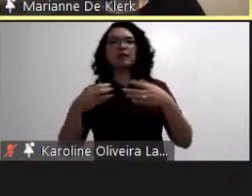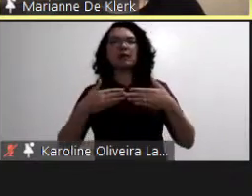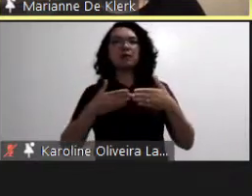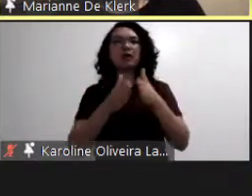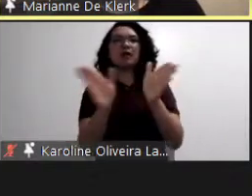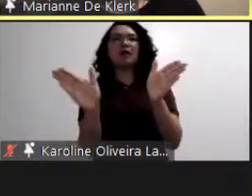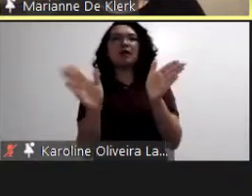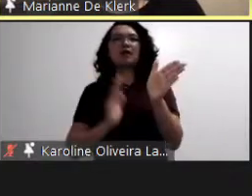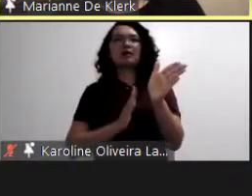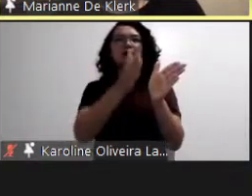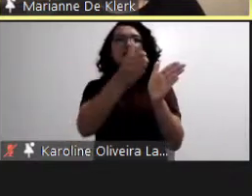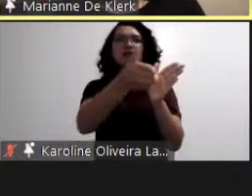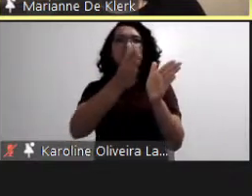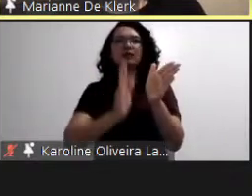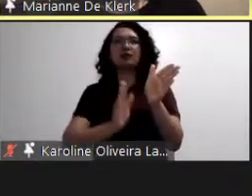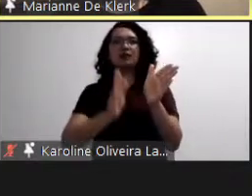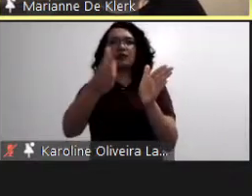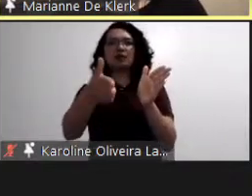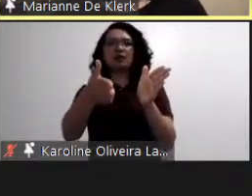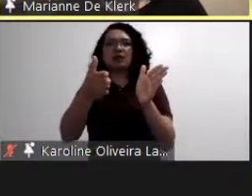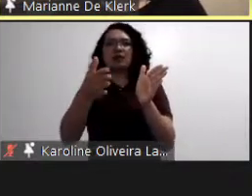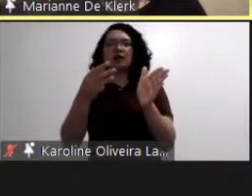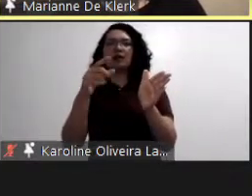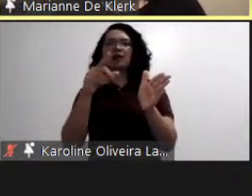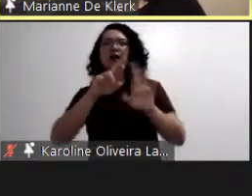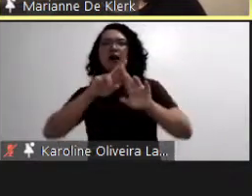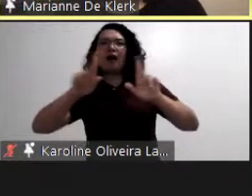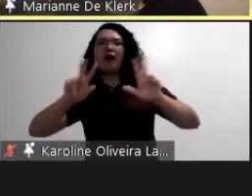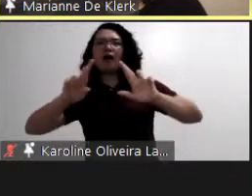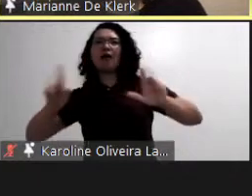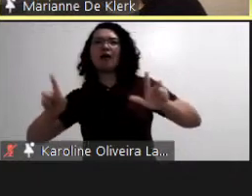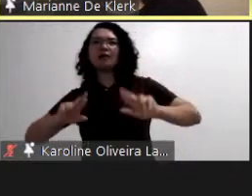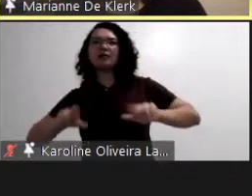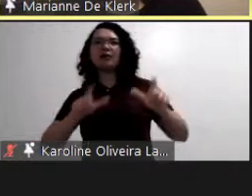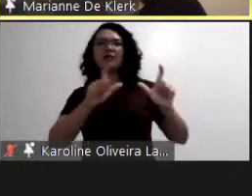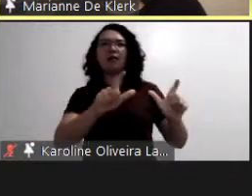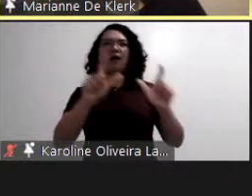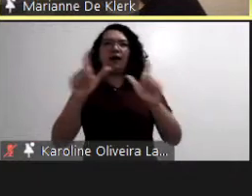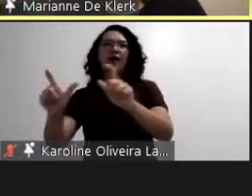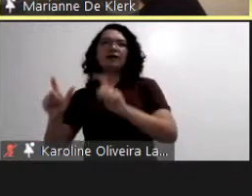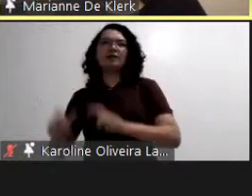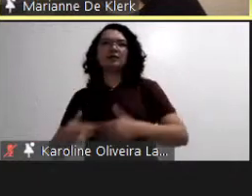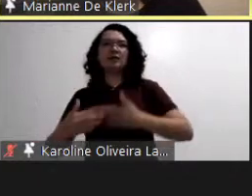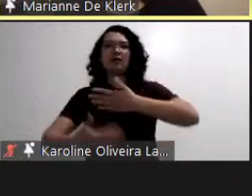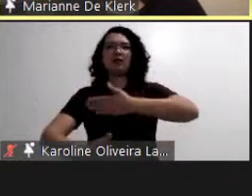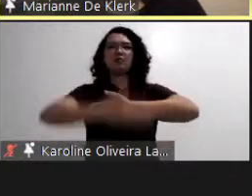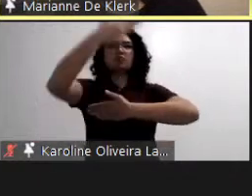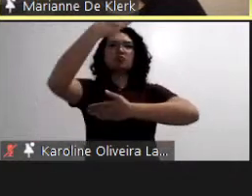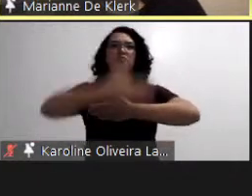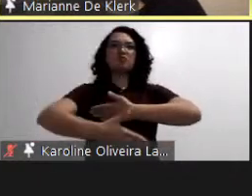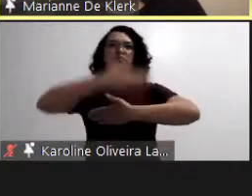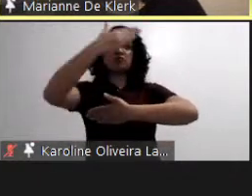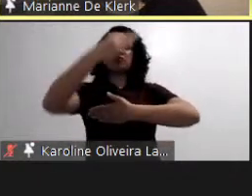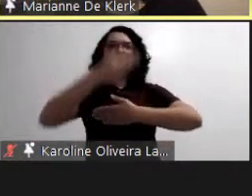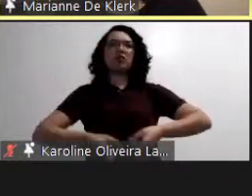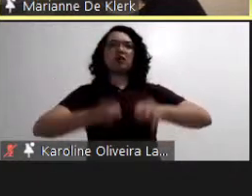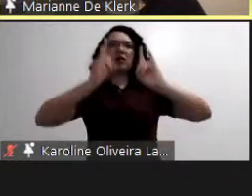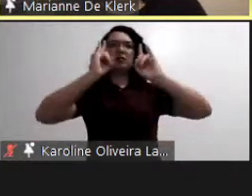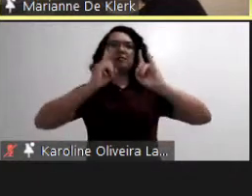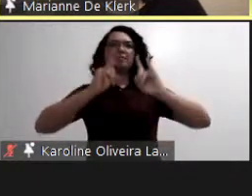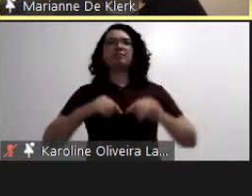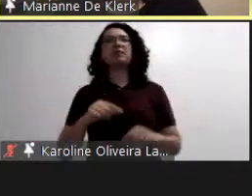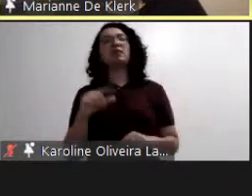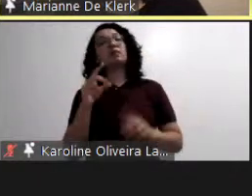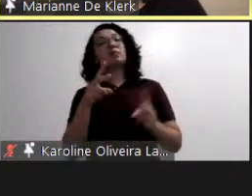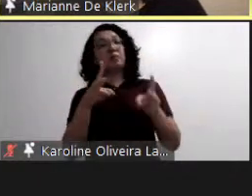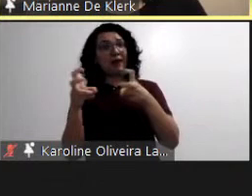look at in more detail. This can also only be influenced by Niemeyer's Ministry of Health.